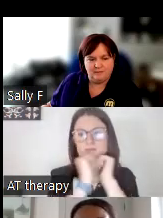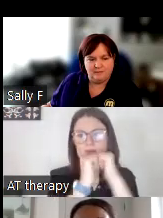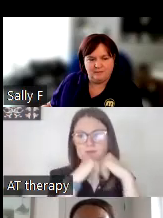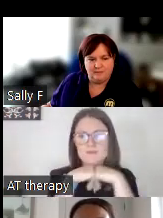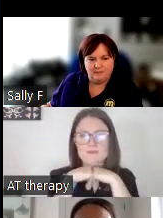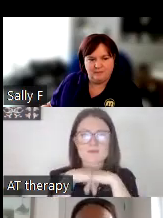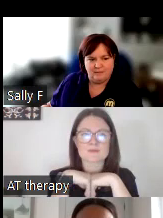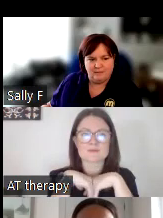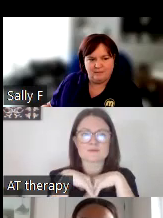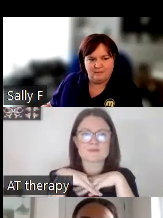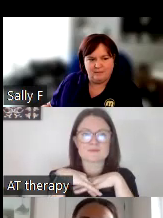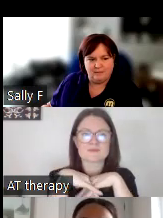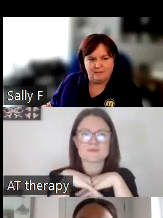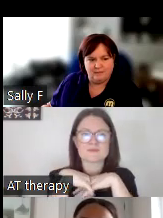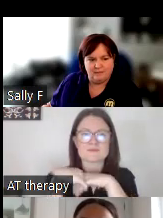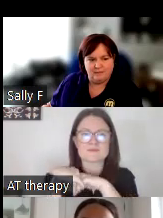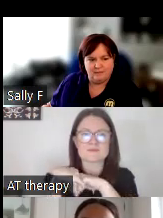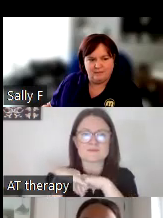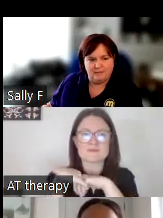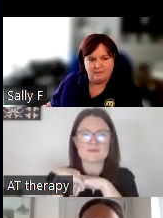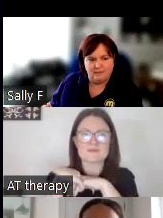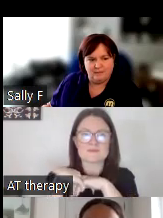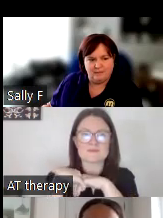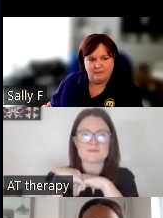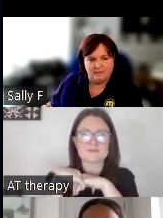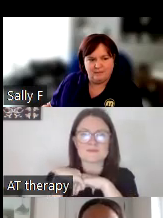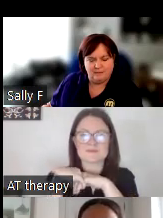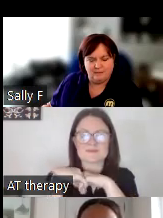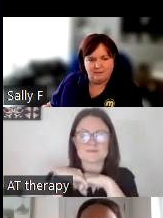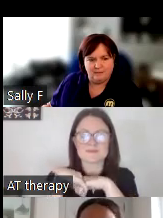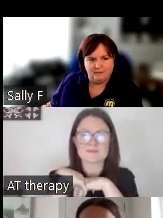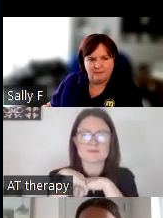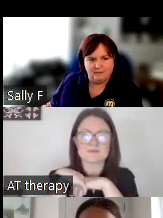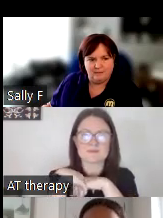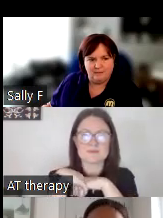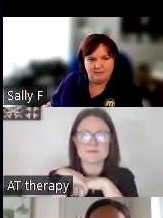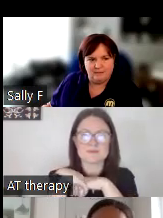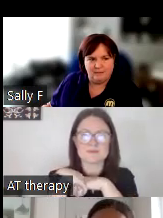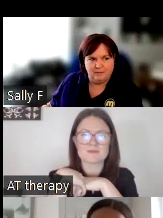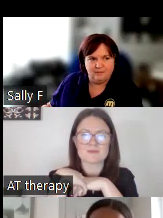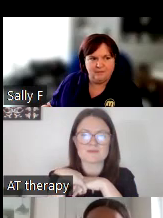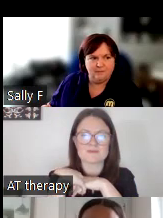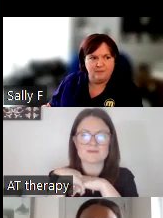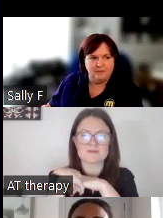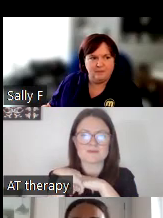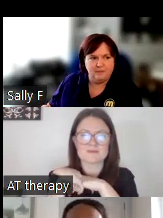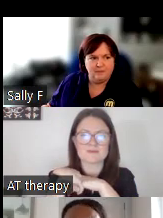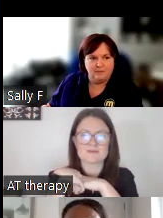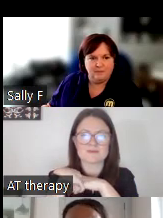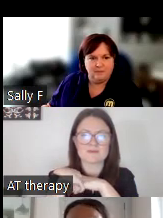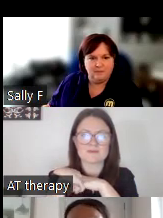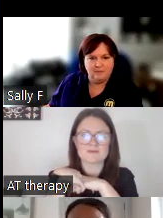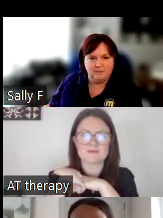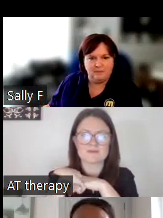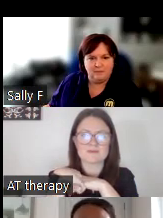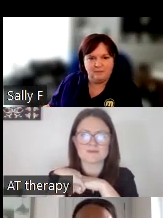incredible charity. So Sally's going to give you a little bit more background about what Makaton is in just a moment. For anybody